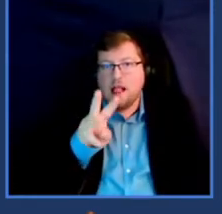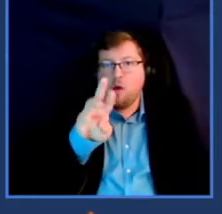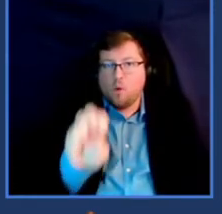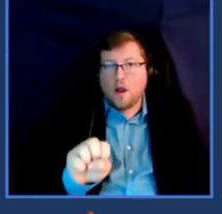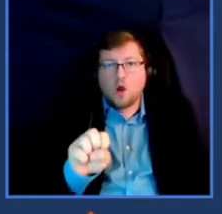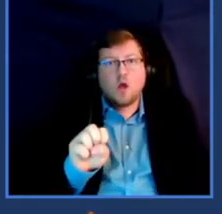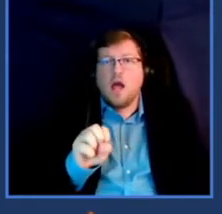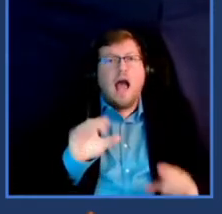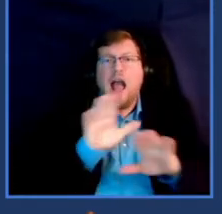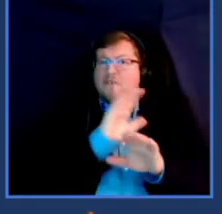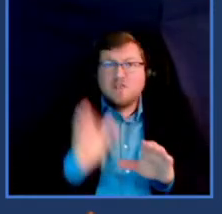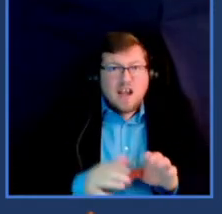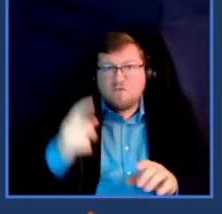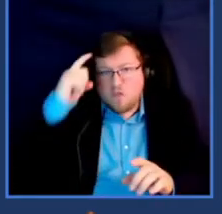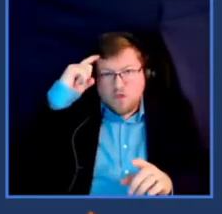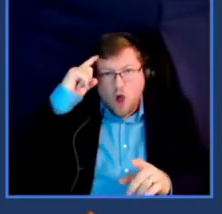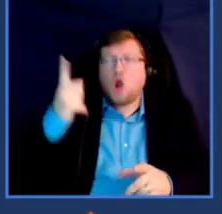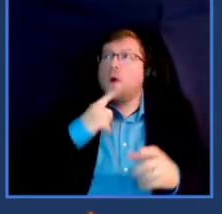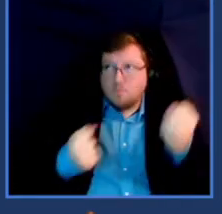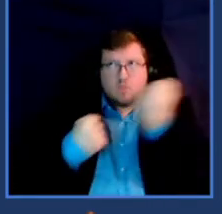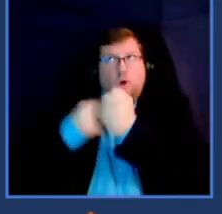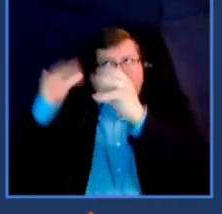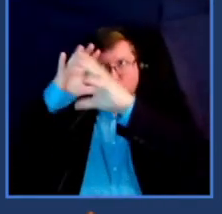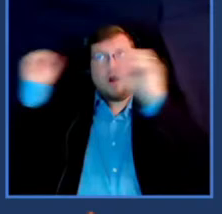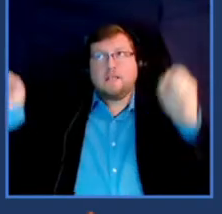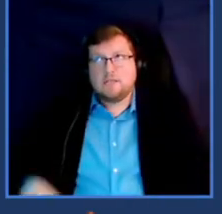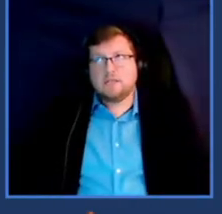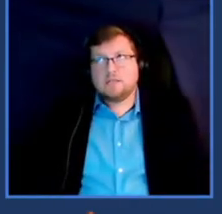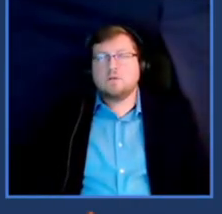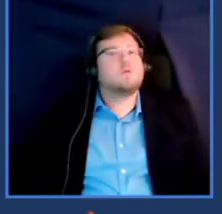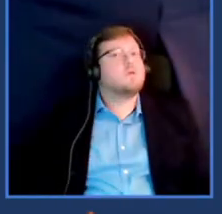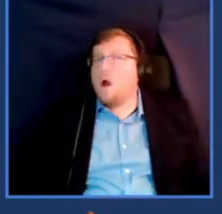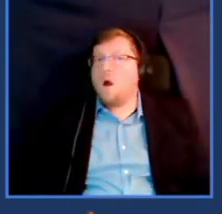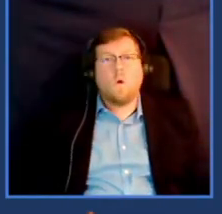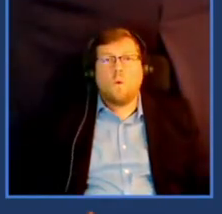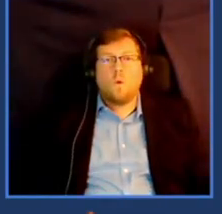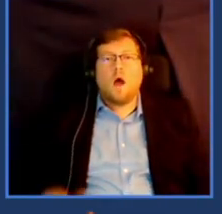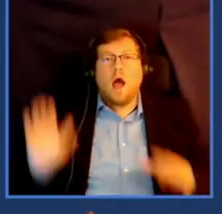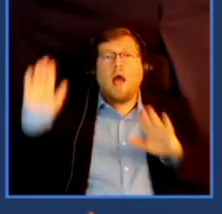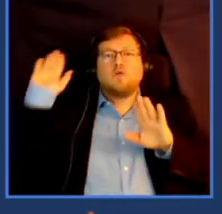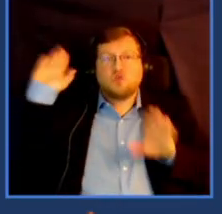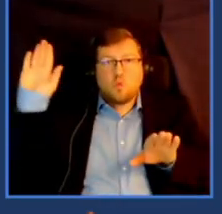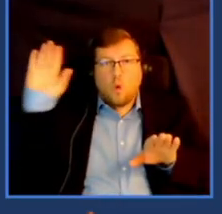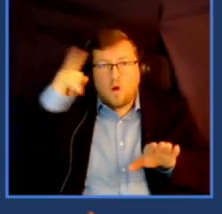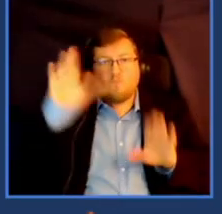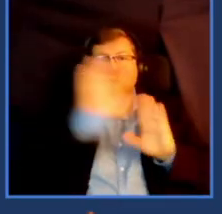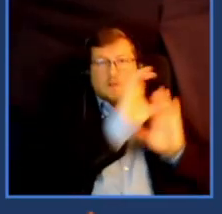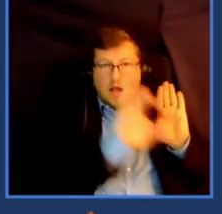president, Democrat or Republican. I took an oath to the United States Constitution.